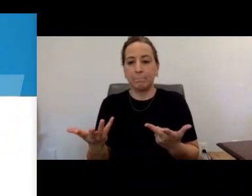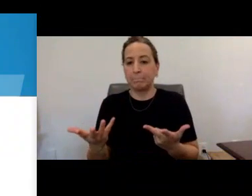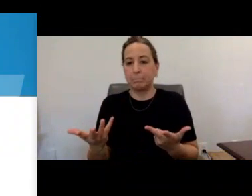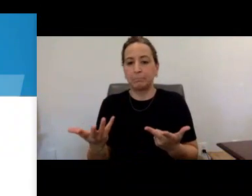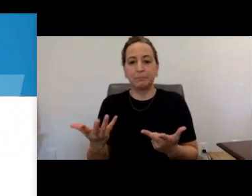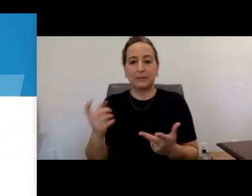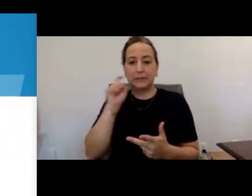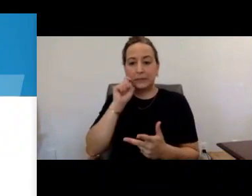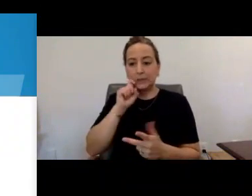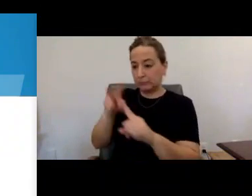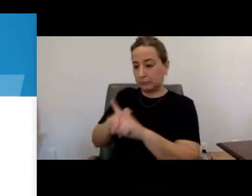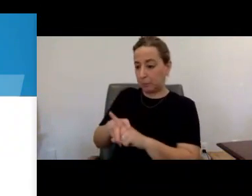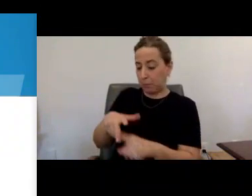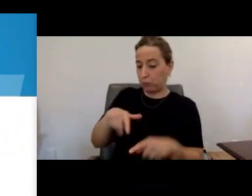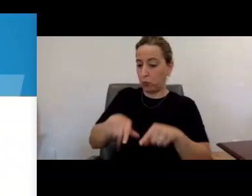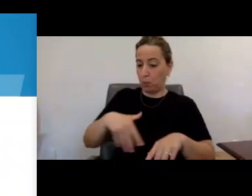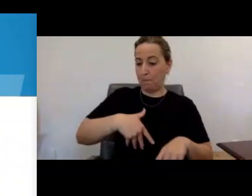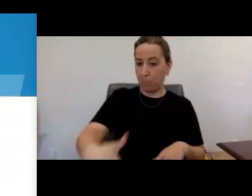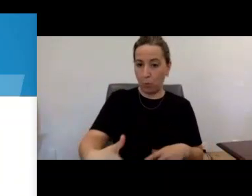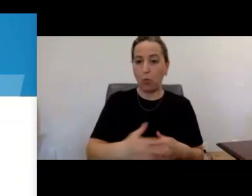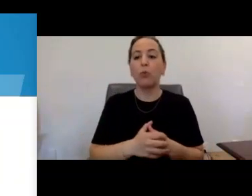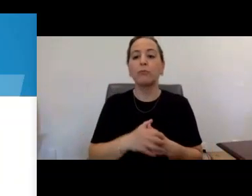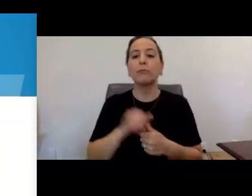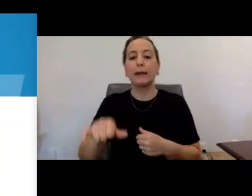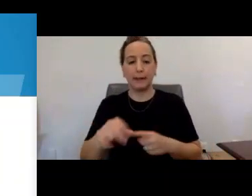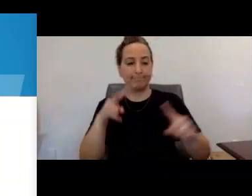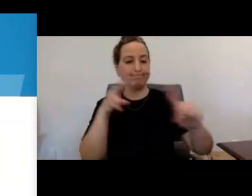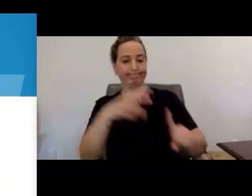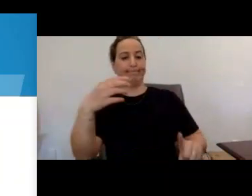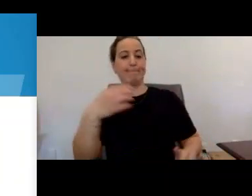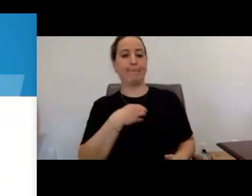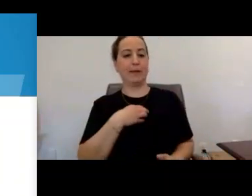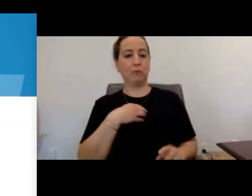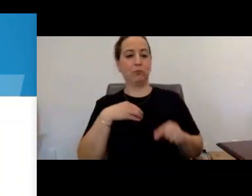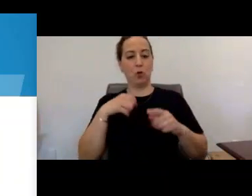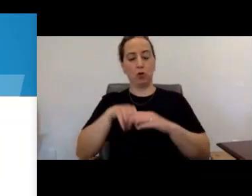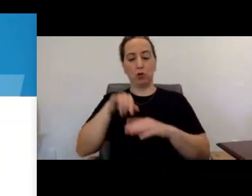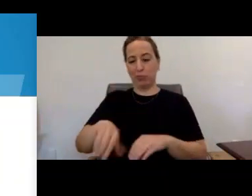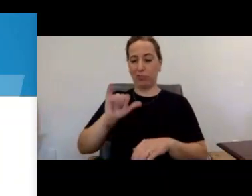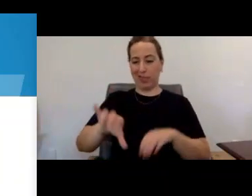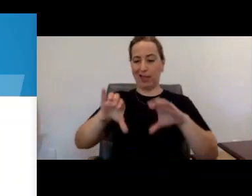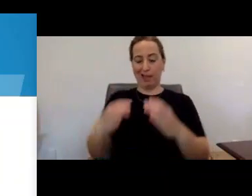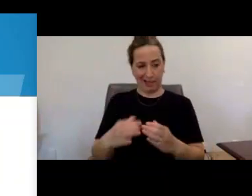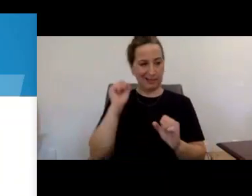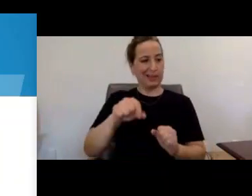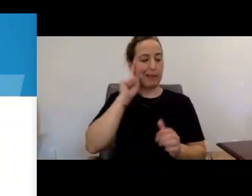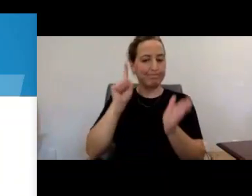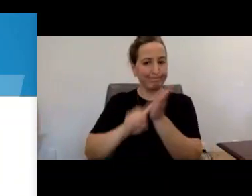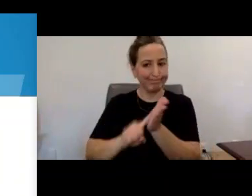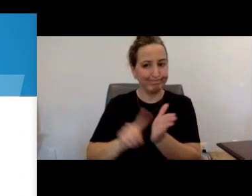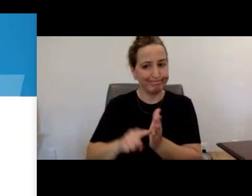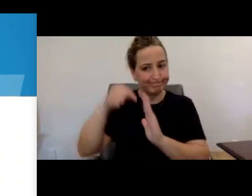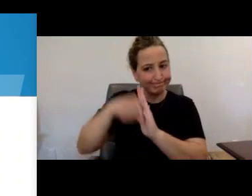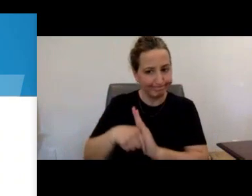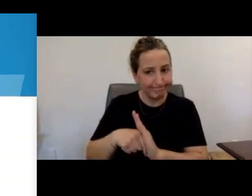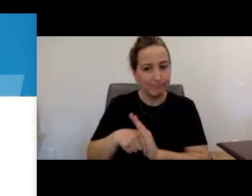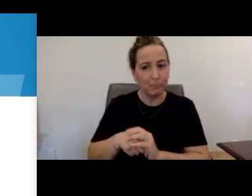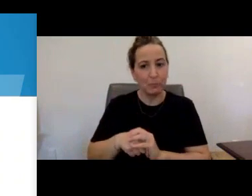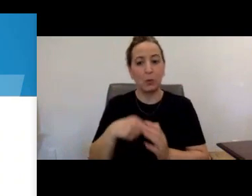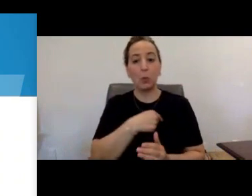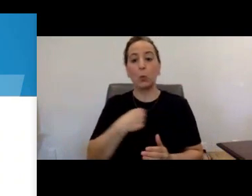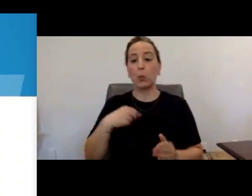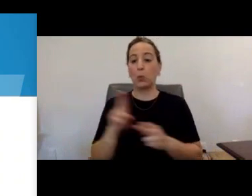birth, they can file that complaint under the protected class of sex and have it investigated. So we use these